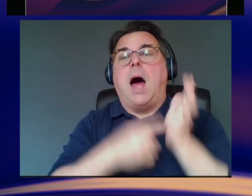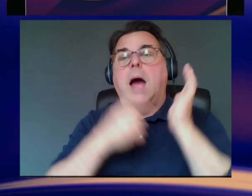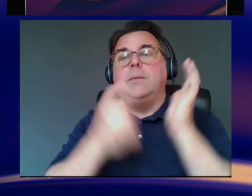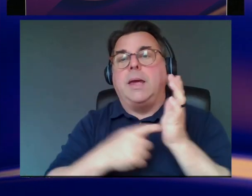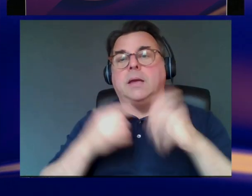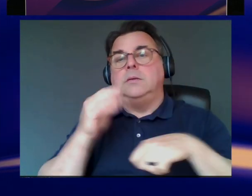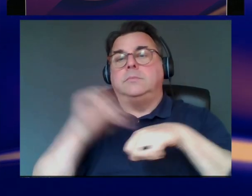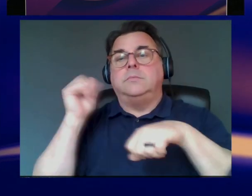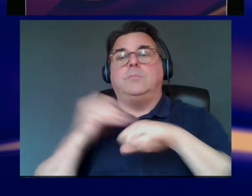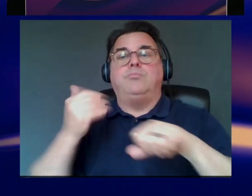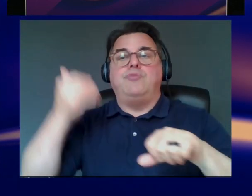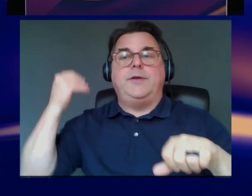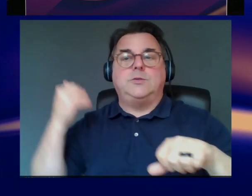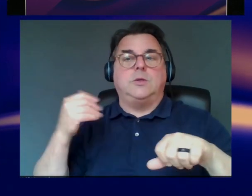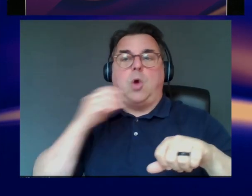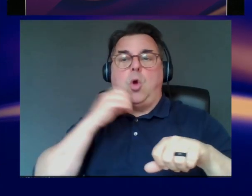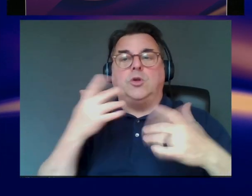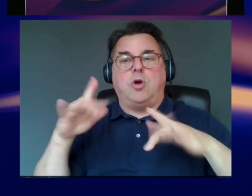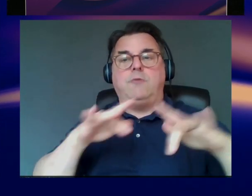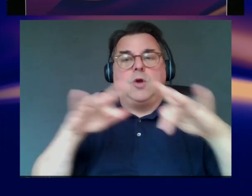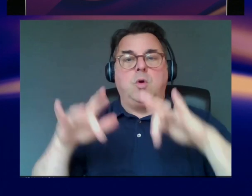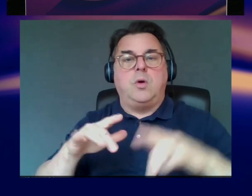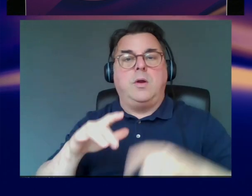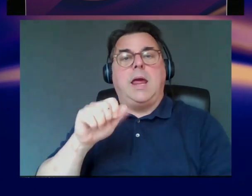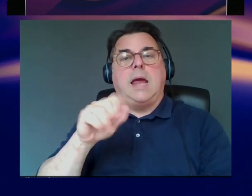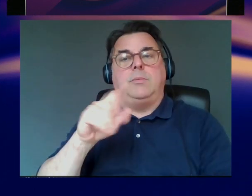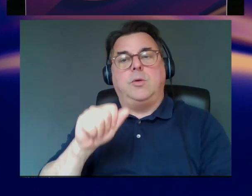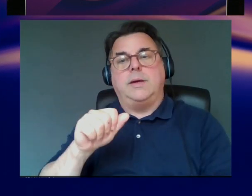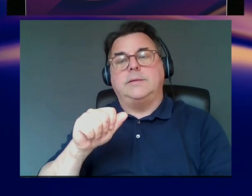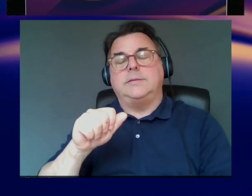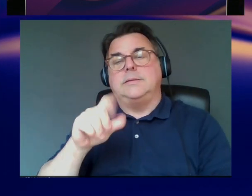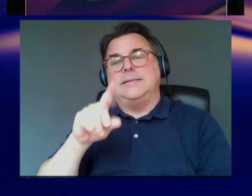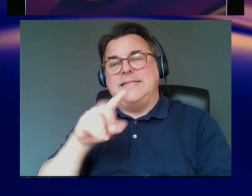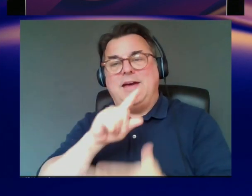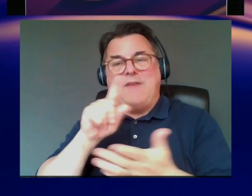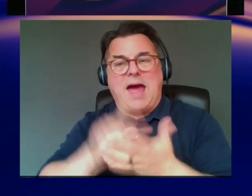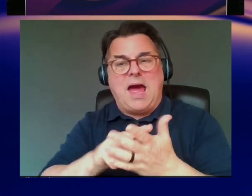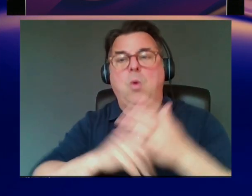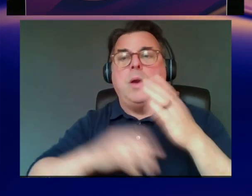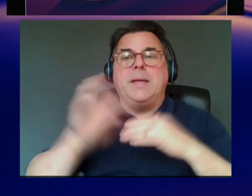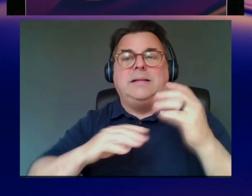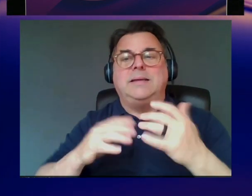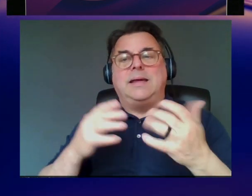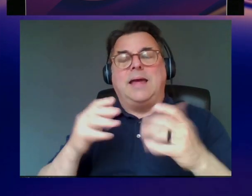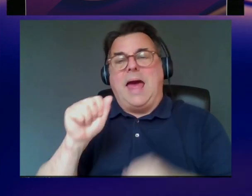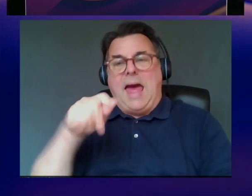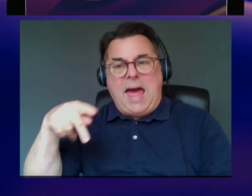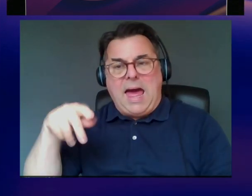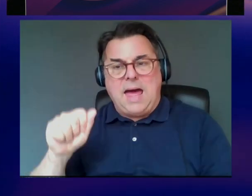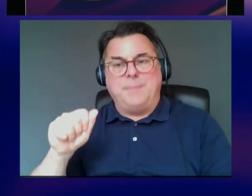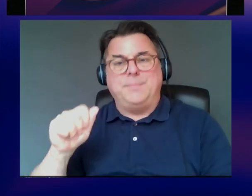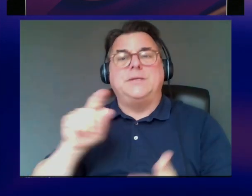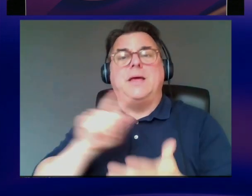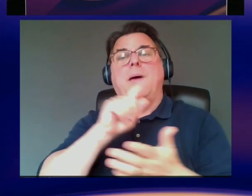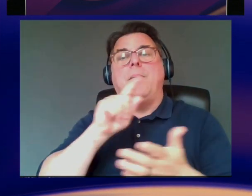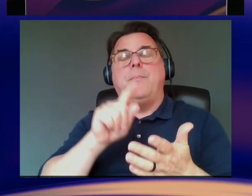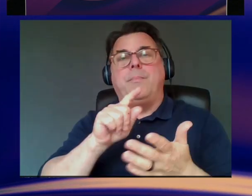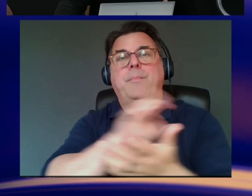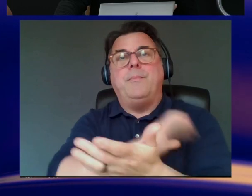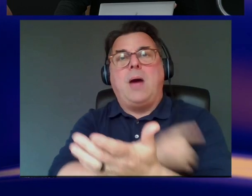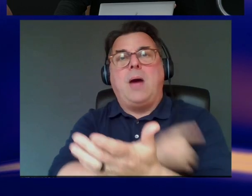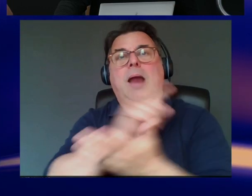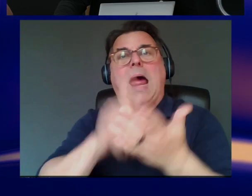the TNC, the Training Certification Twitch page. And we can see here there's AWS Power Hour for SysOps, where you can learn more about each episode. But we